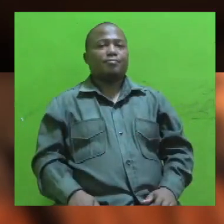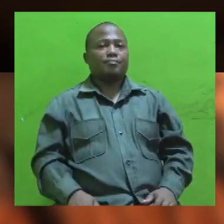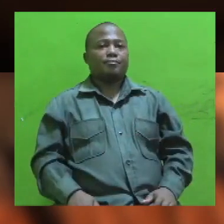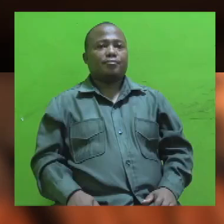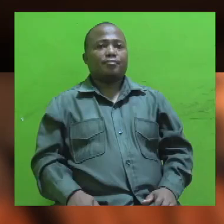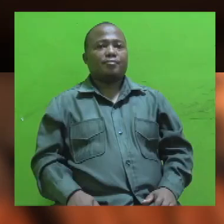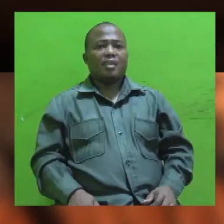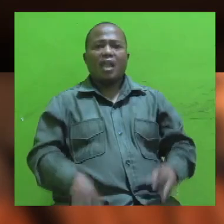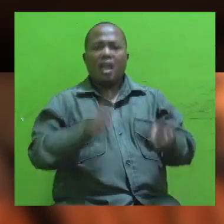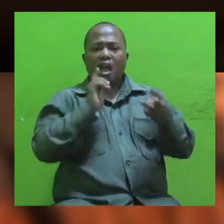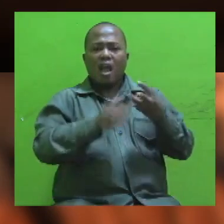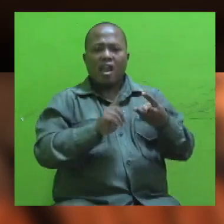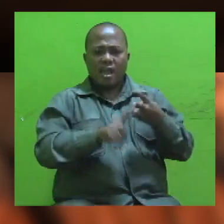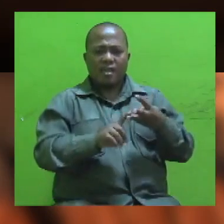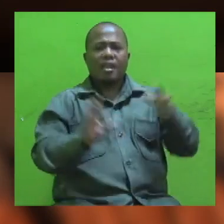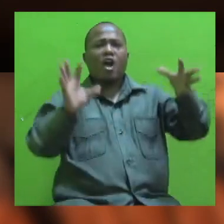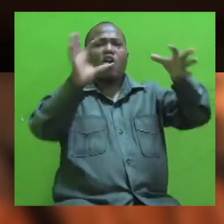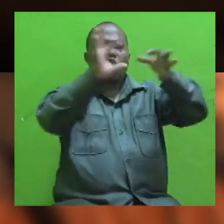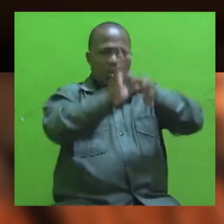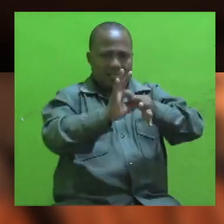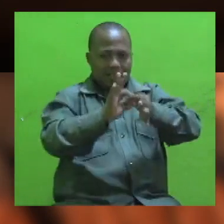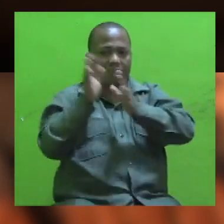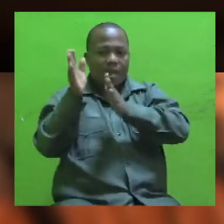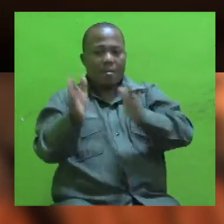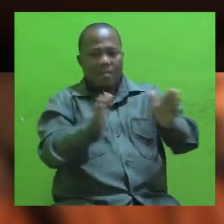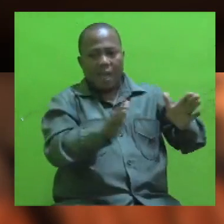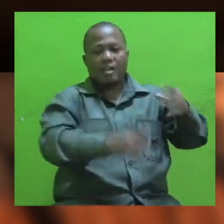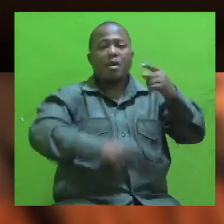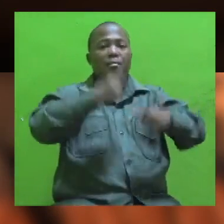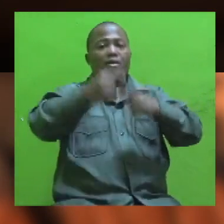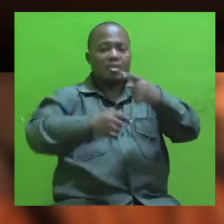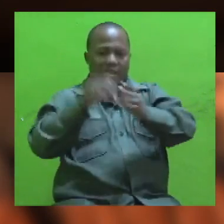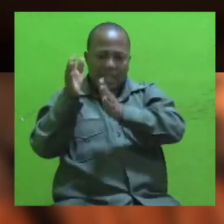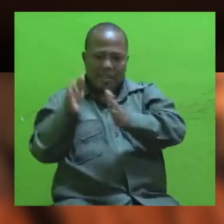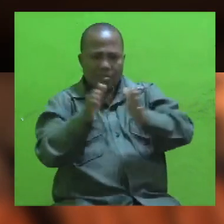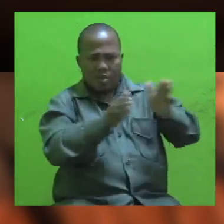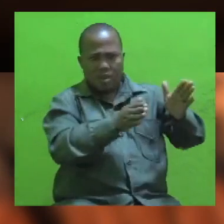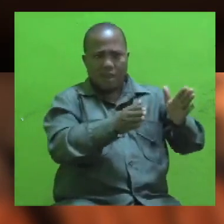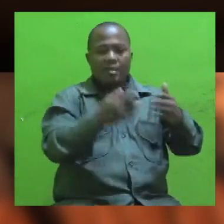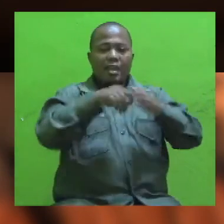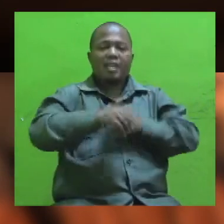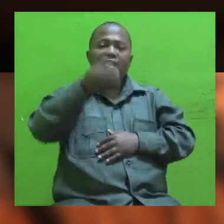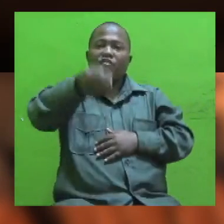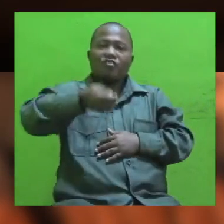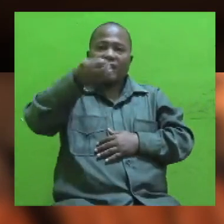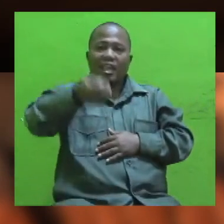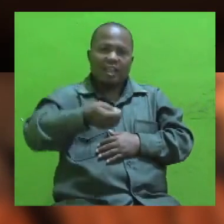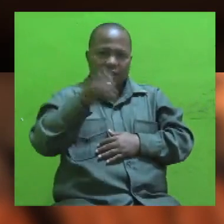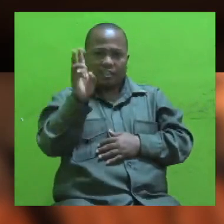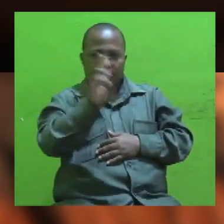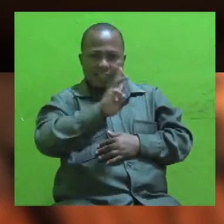council. Another one is coordinating, planning, project and the program for village in the district. They